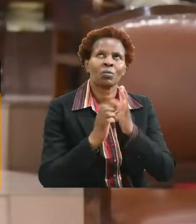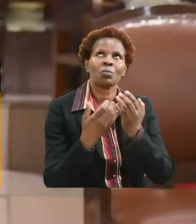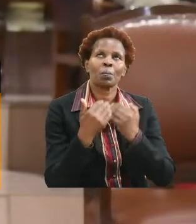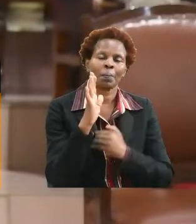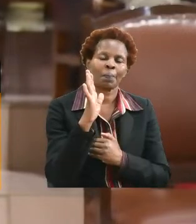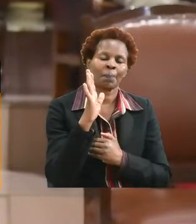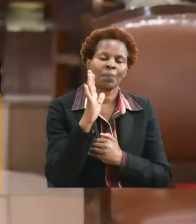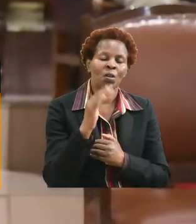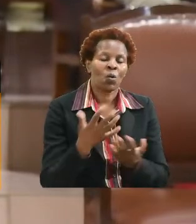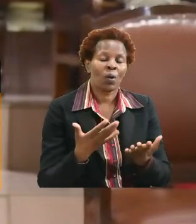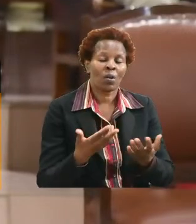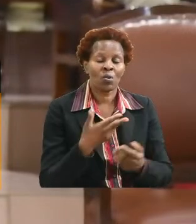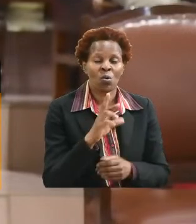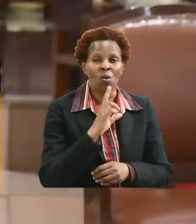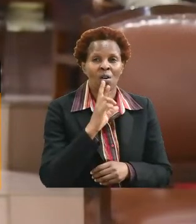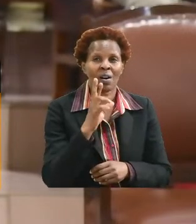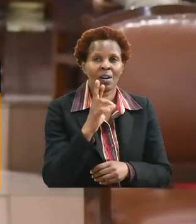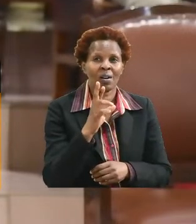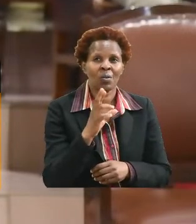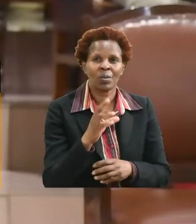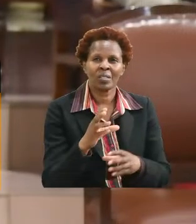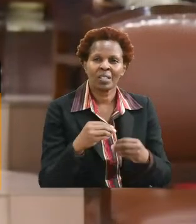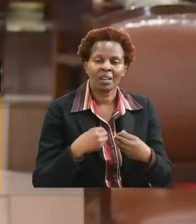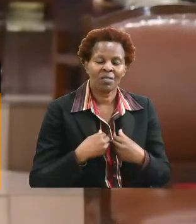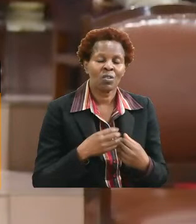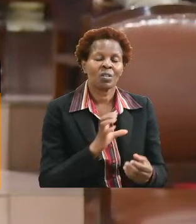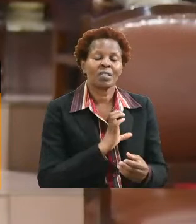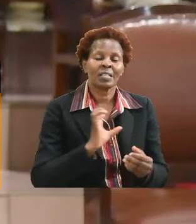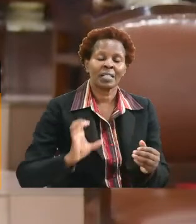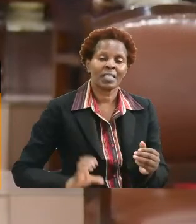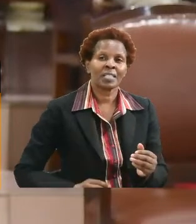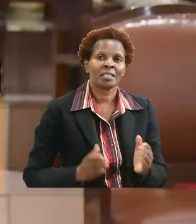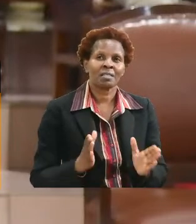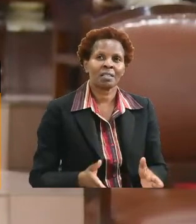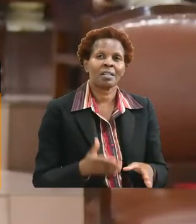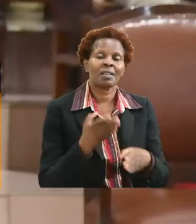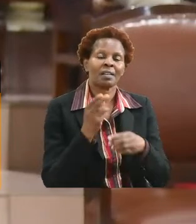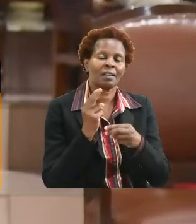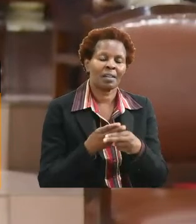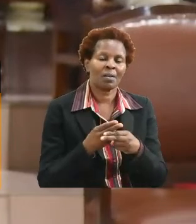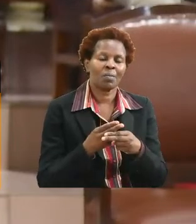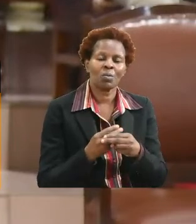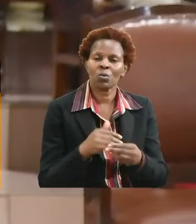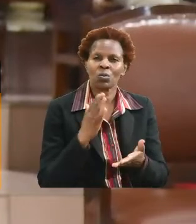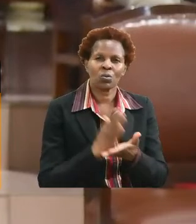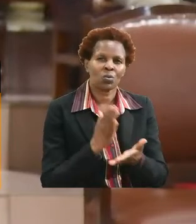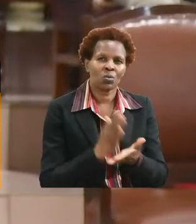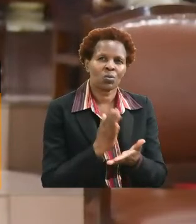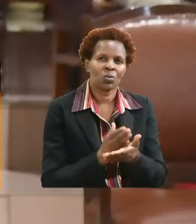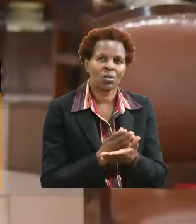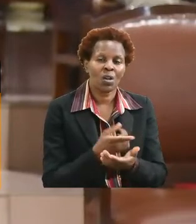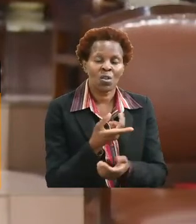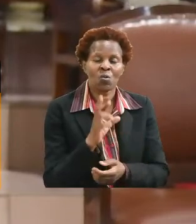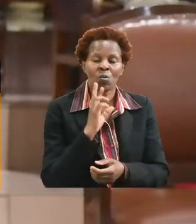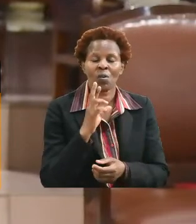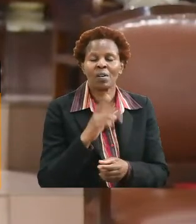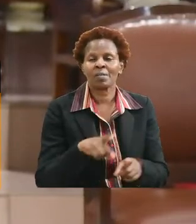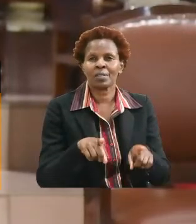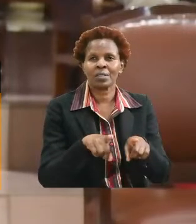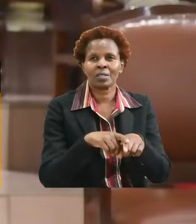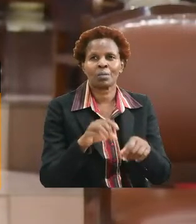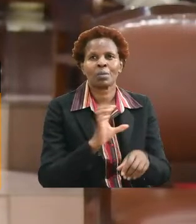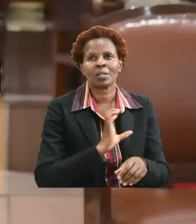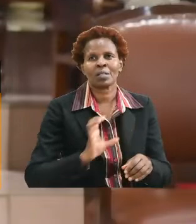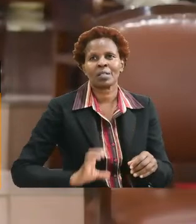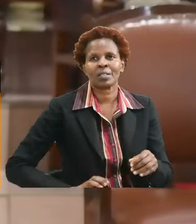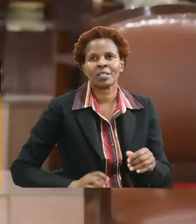we are, as we take the name Christians, indeed, we are Christ-like. And it is only